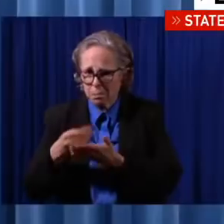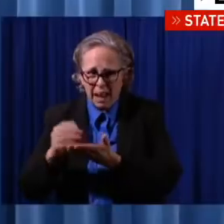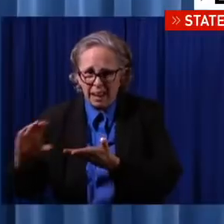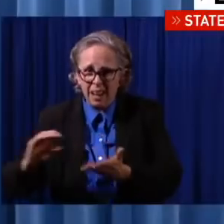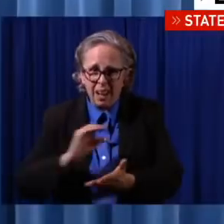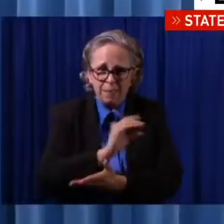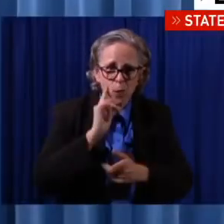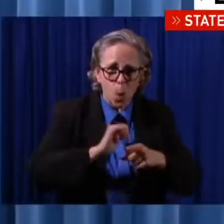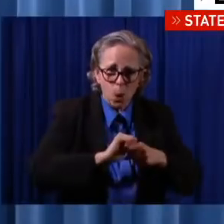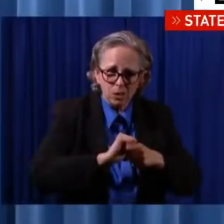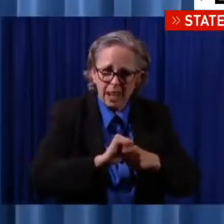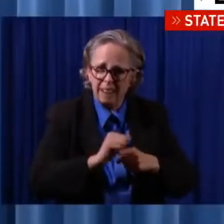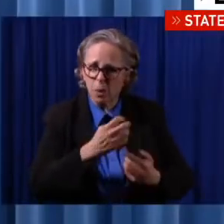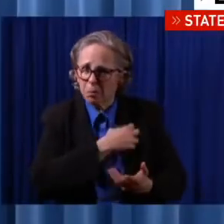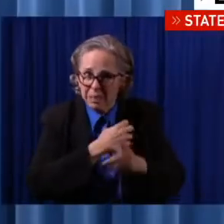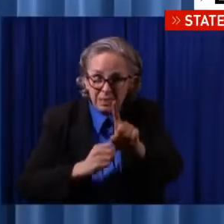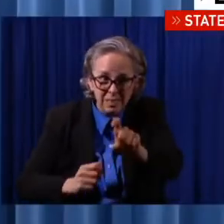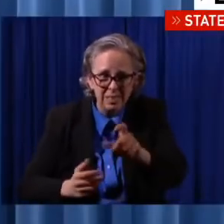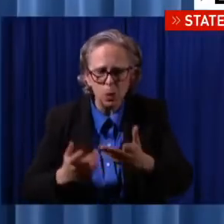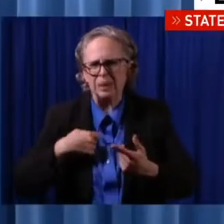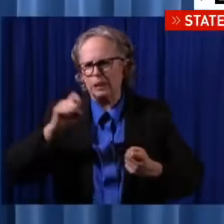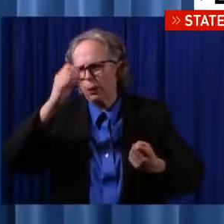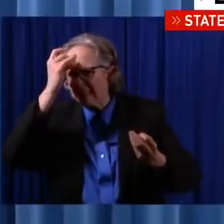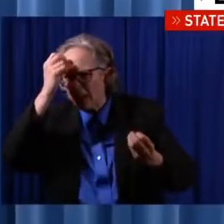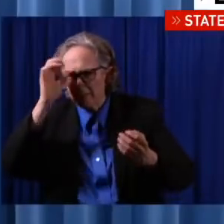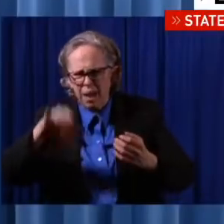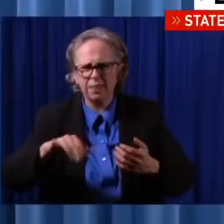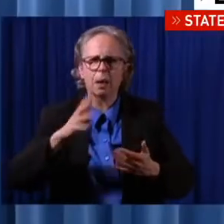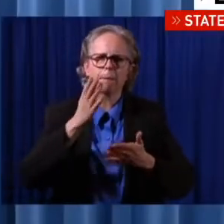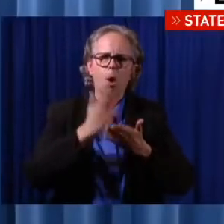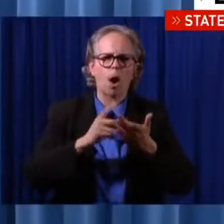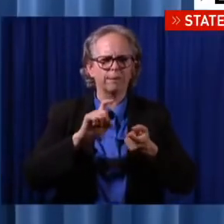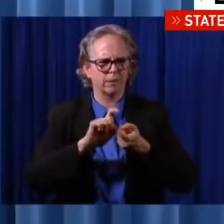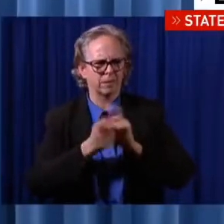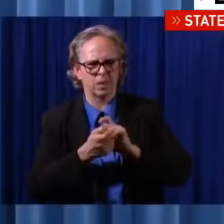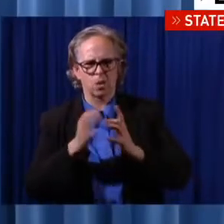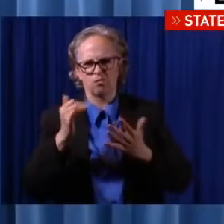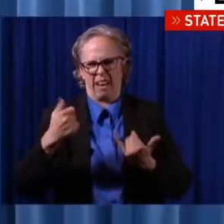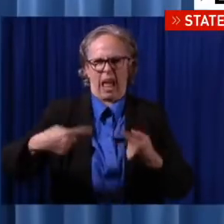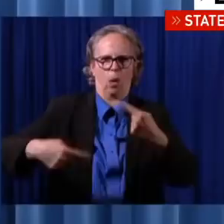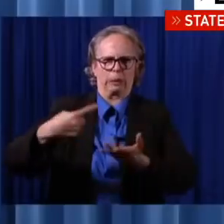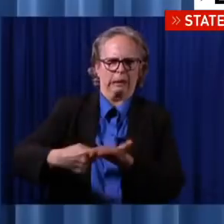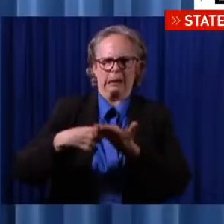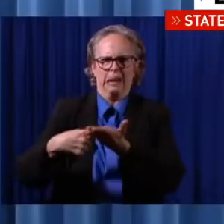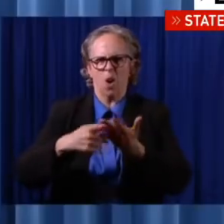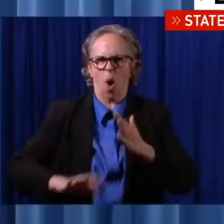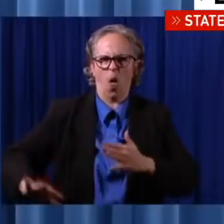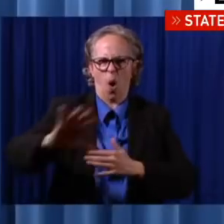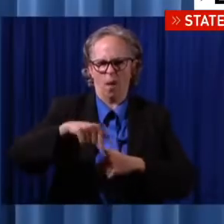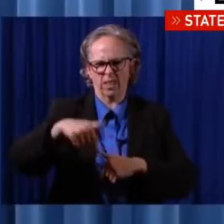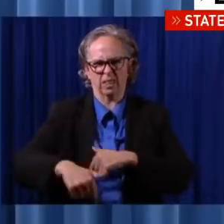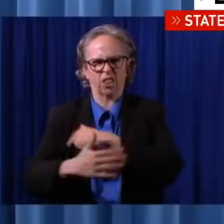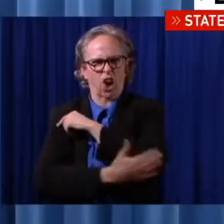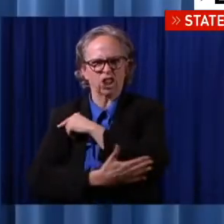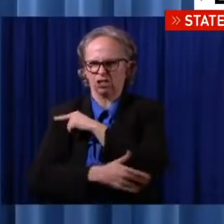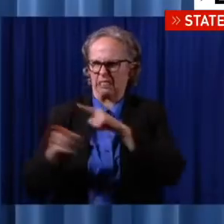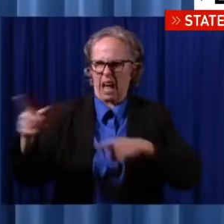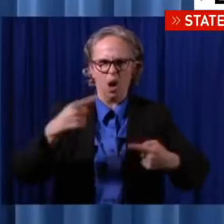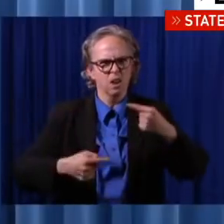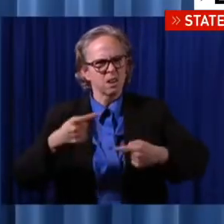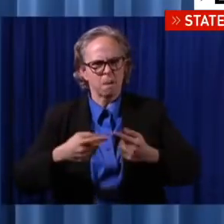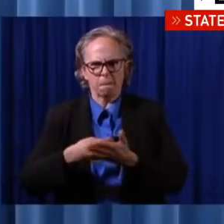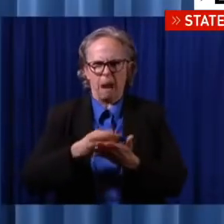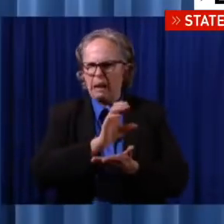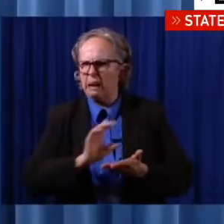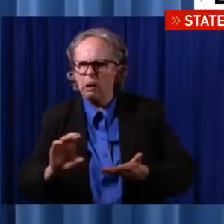is where this debate is going in the country. I said the other day that the idea of defunding the